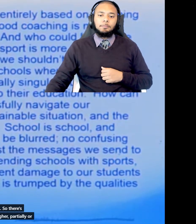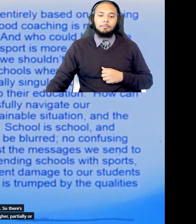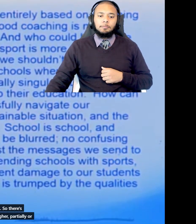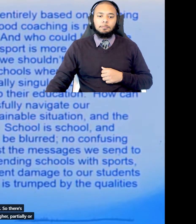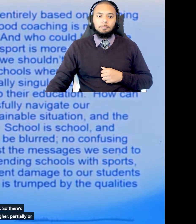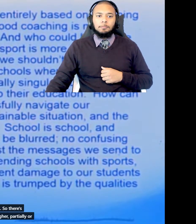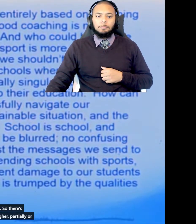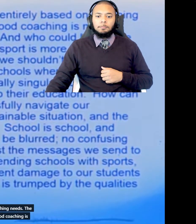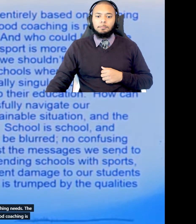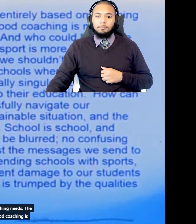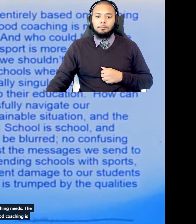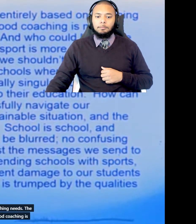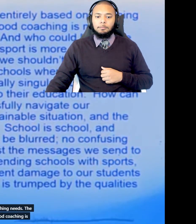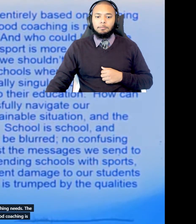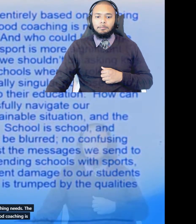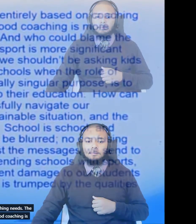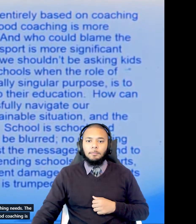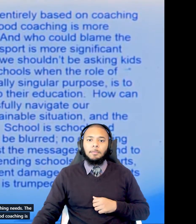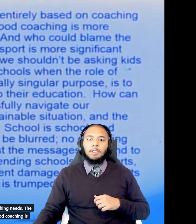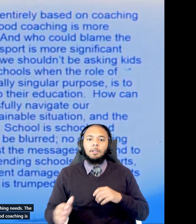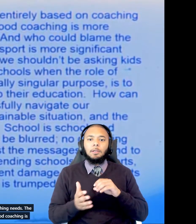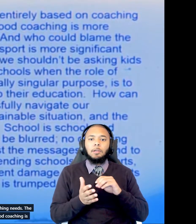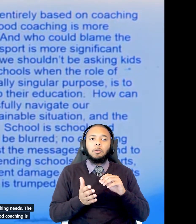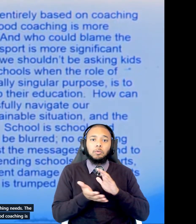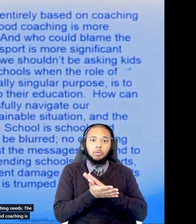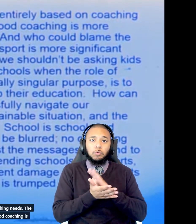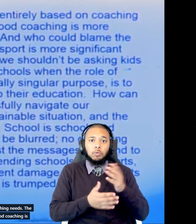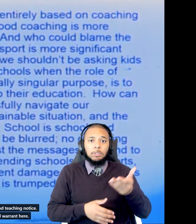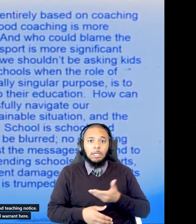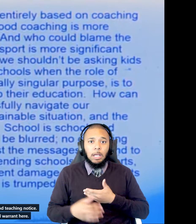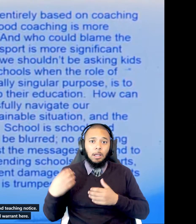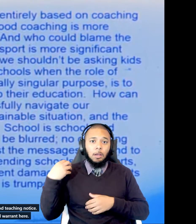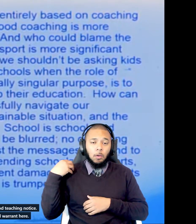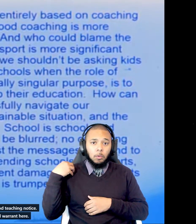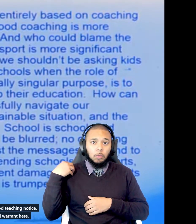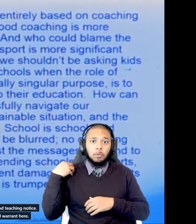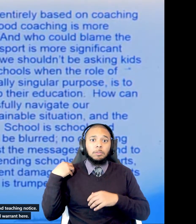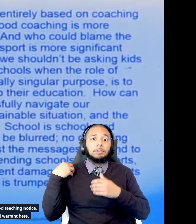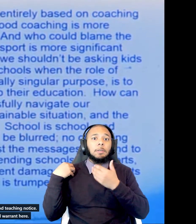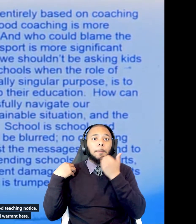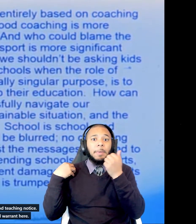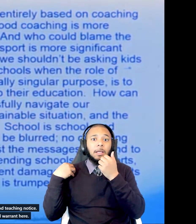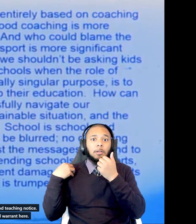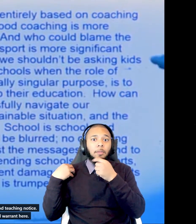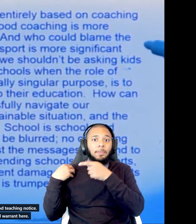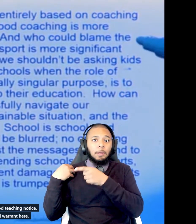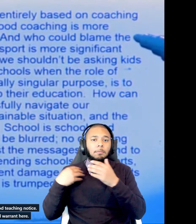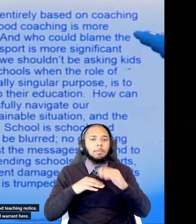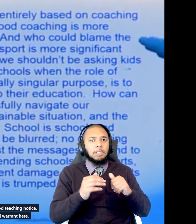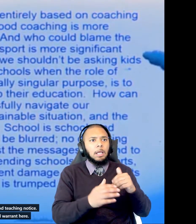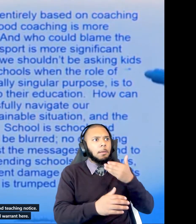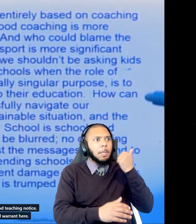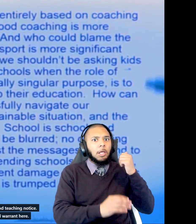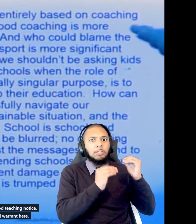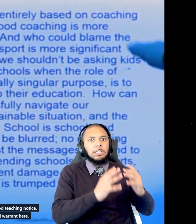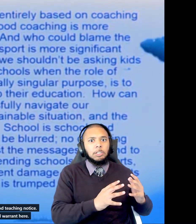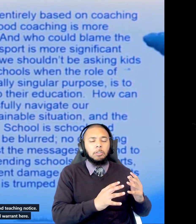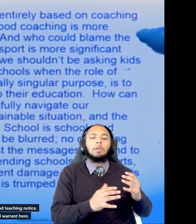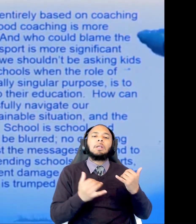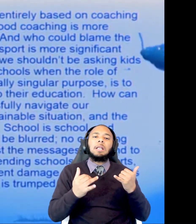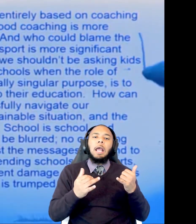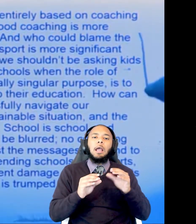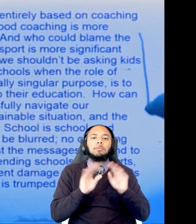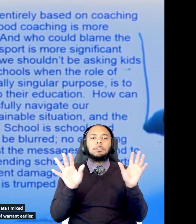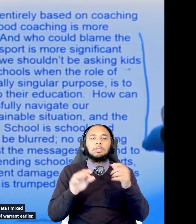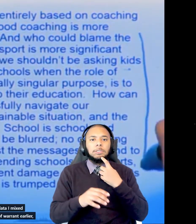When schools hire partially or entirely based on coaching needs, the message is clear. Good coaching is more important than good teaching. Notice now, I'm going to go all warrant